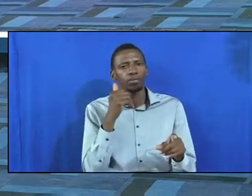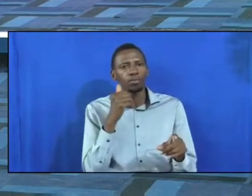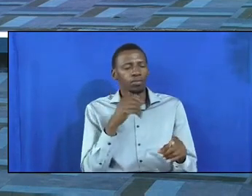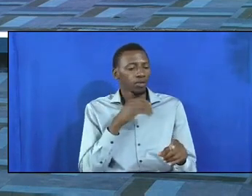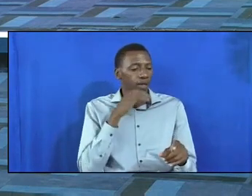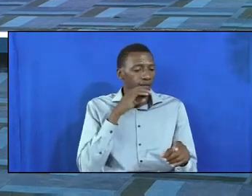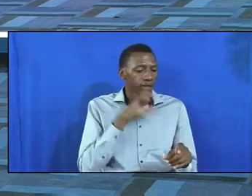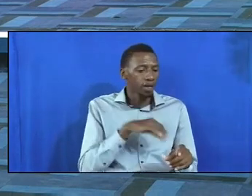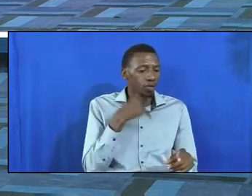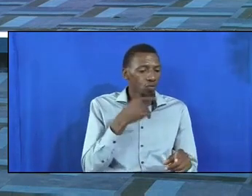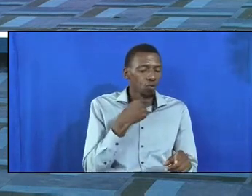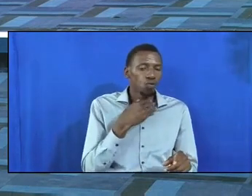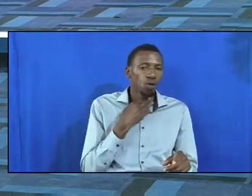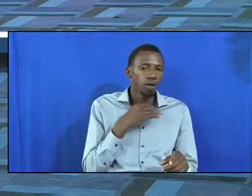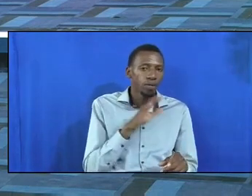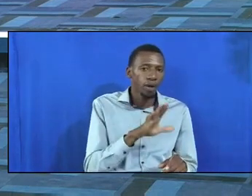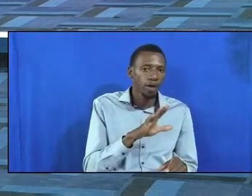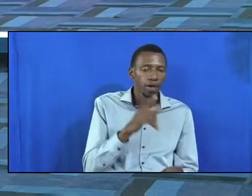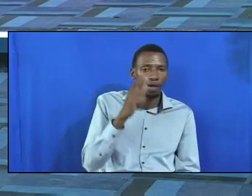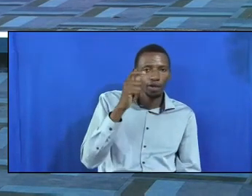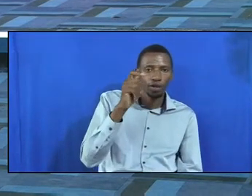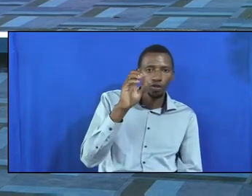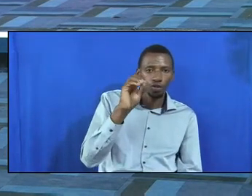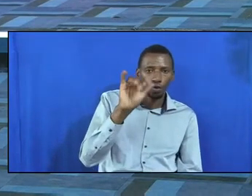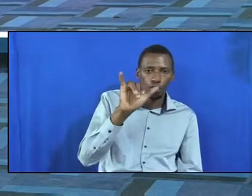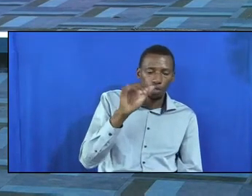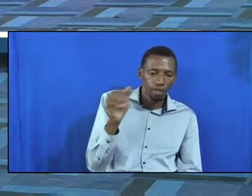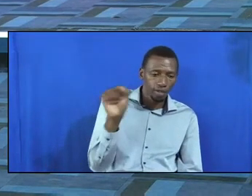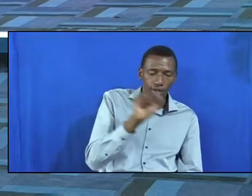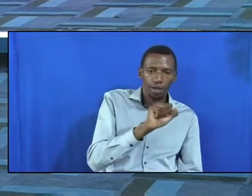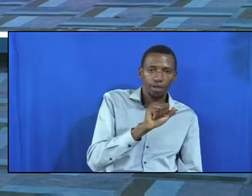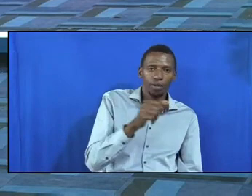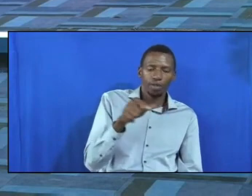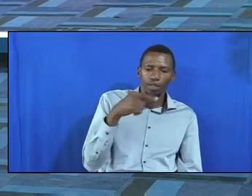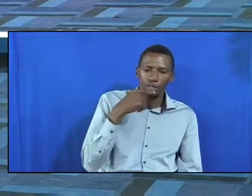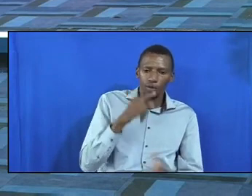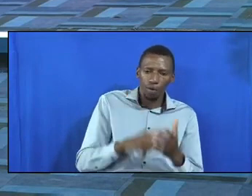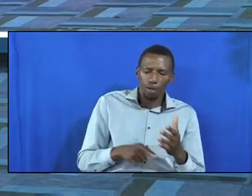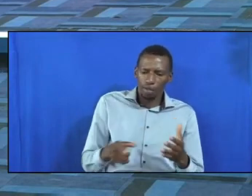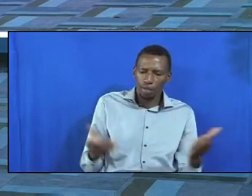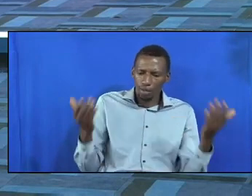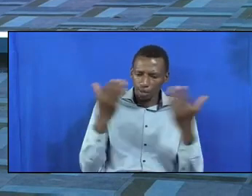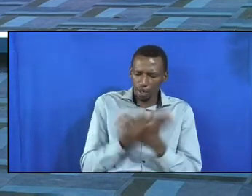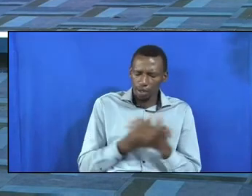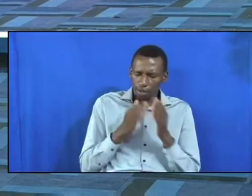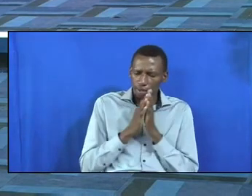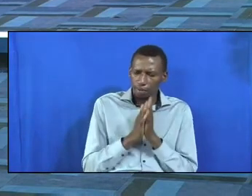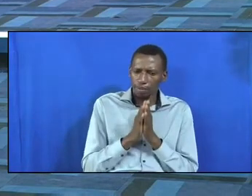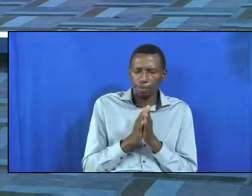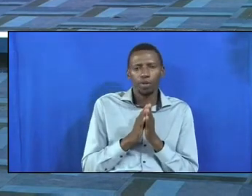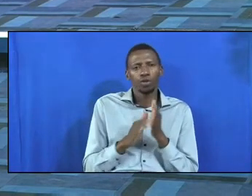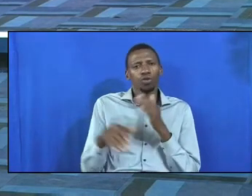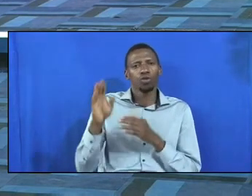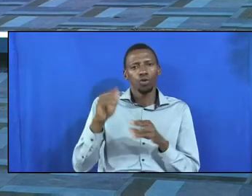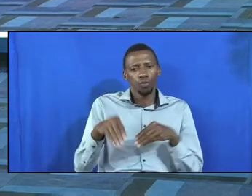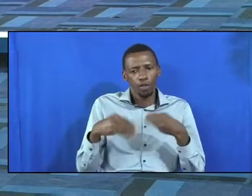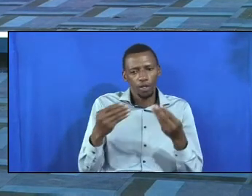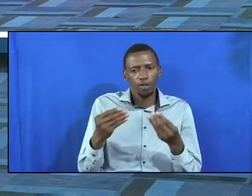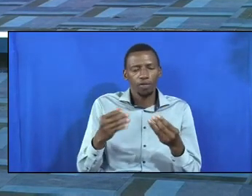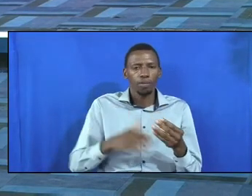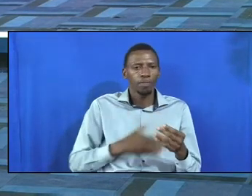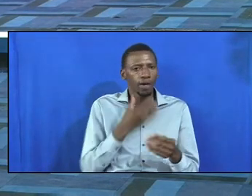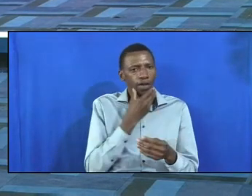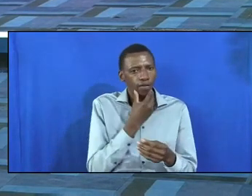car, he said, I know daddy is broke, so this night I'll spend it praying that God gives daddy money so that I get my